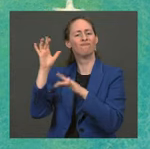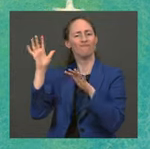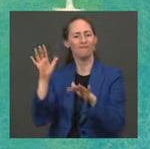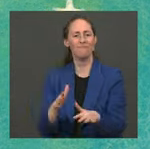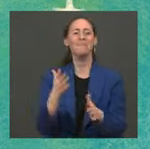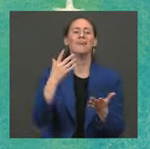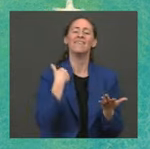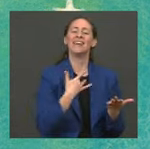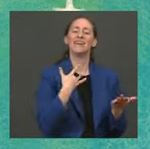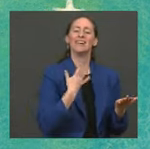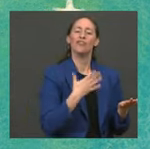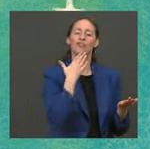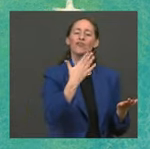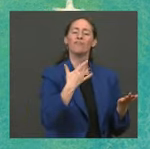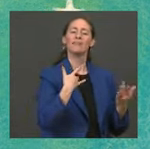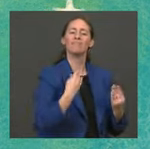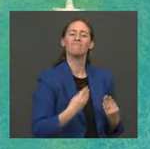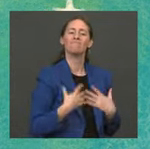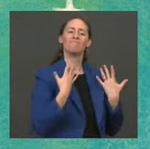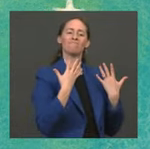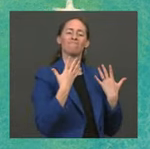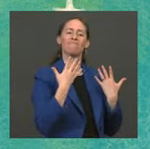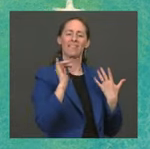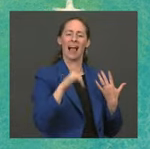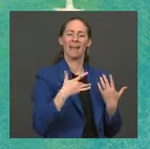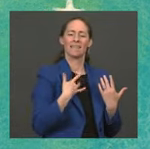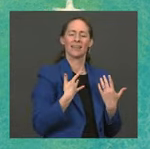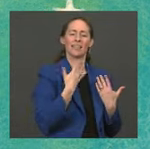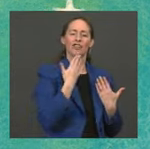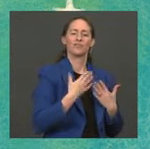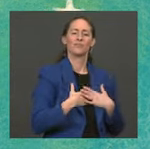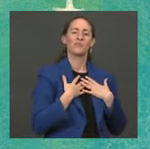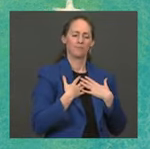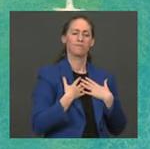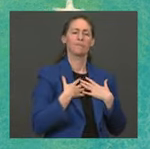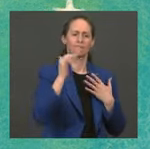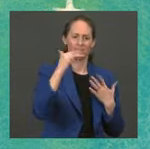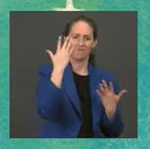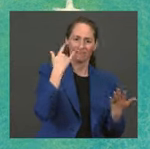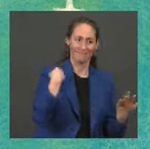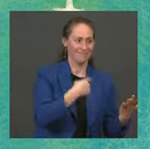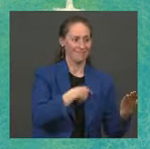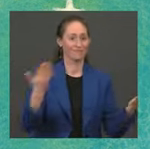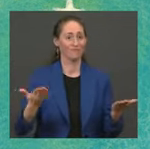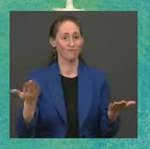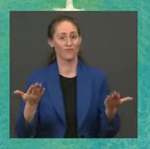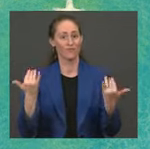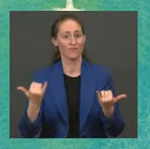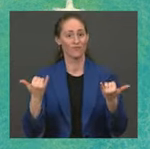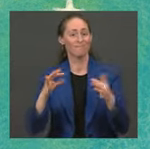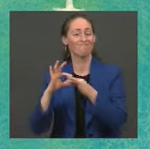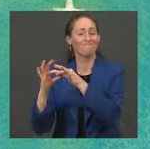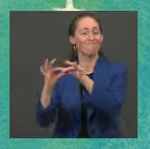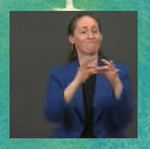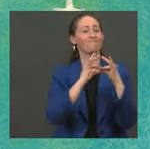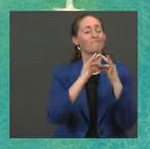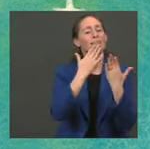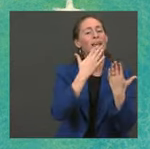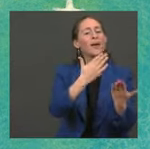here today. Gratitude for you. You all made